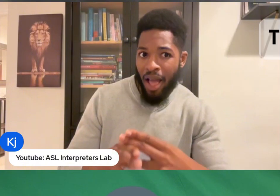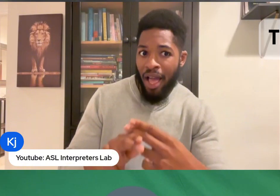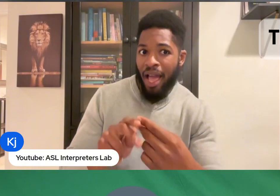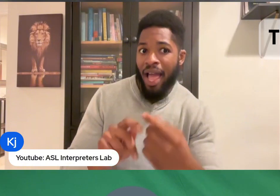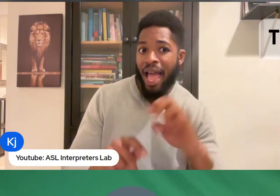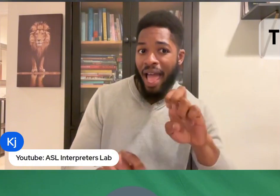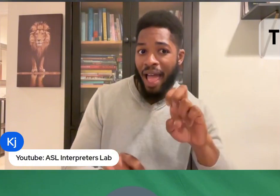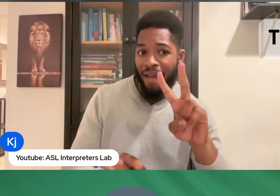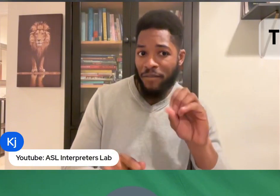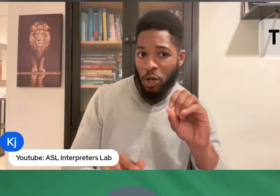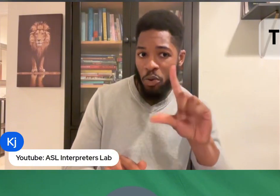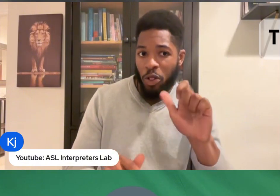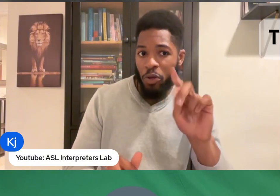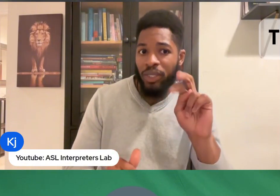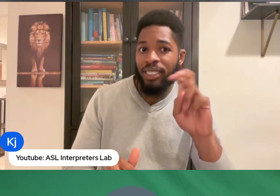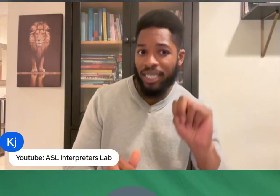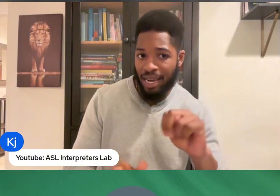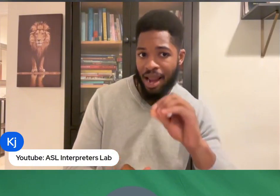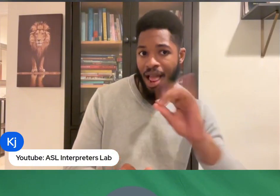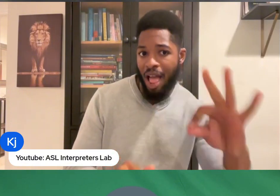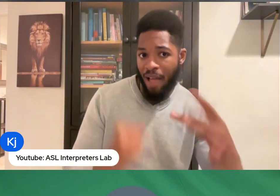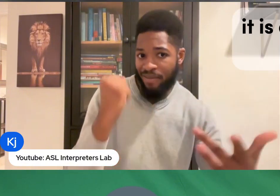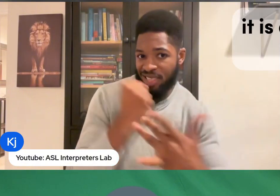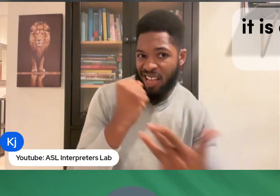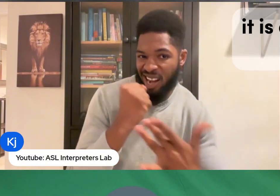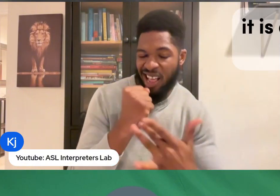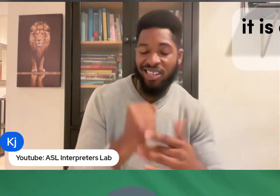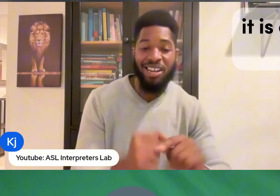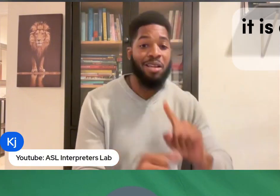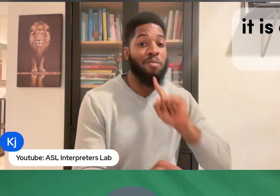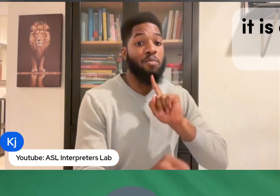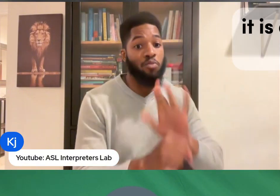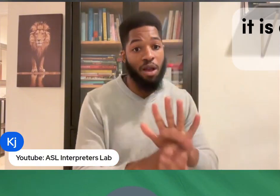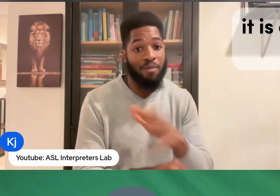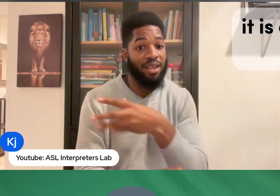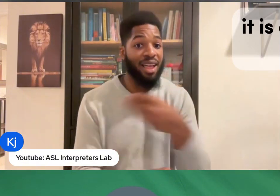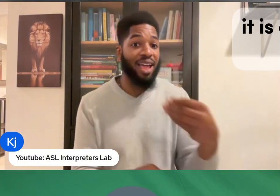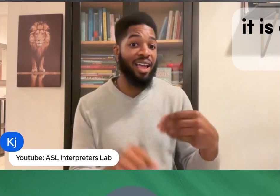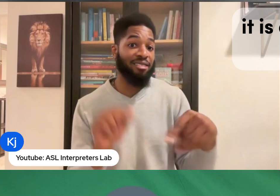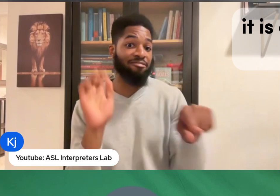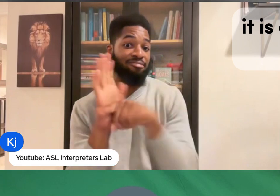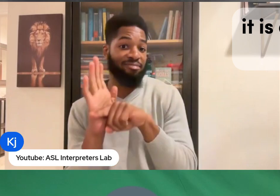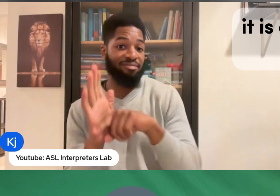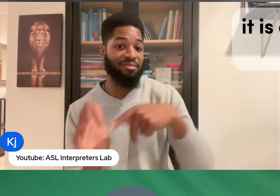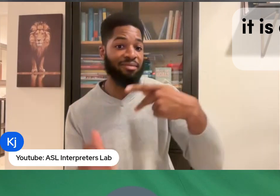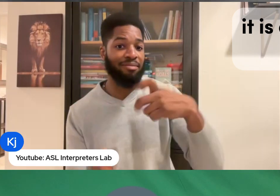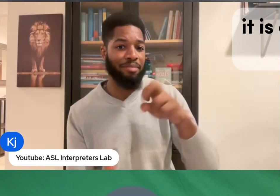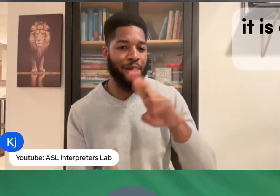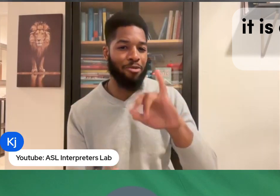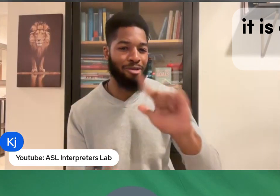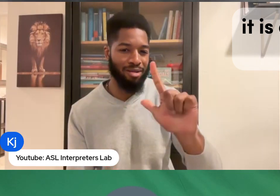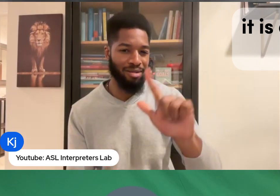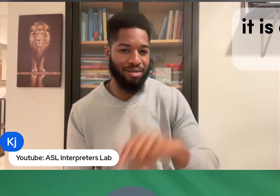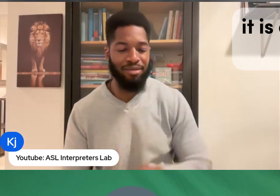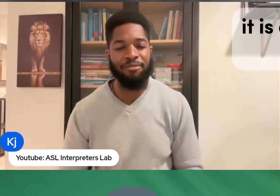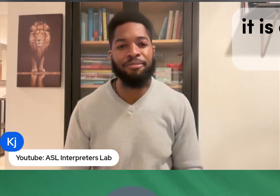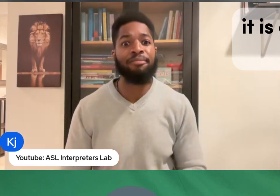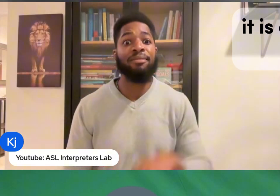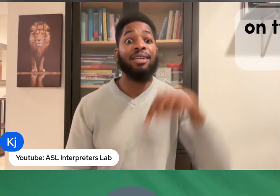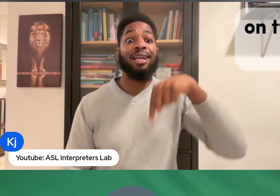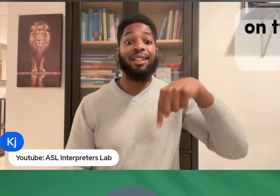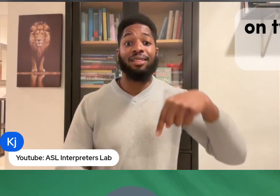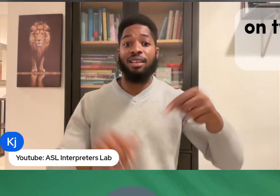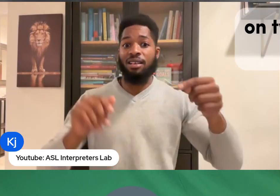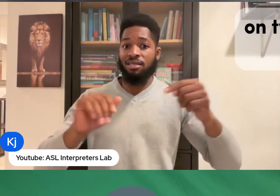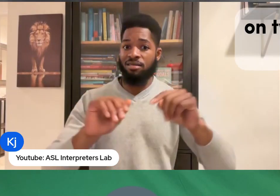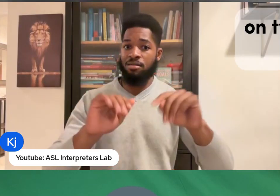The Promise and the Peril. It is a book about the impact of technology